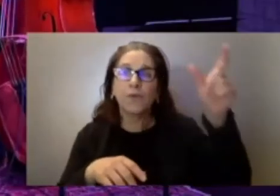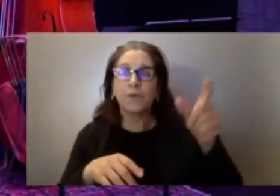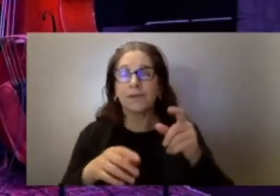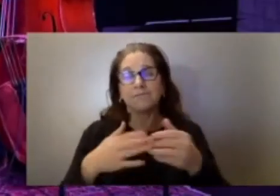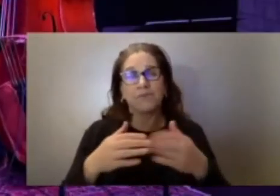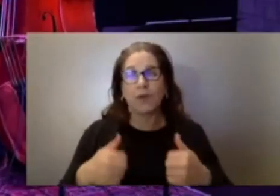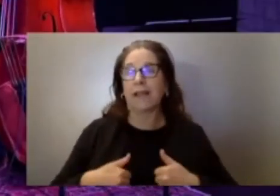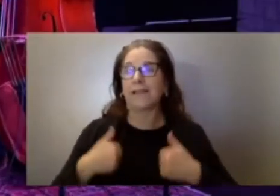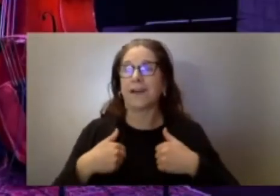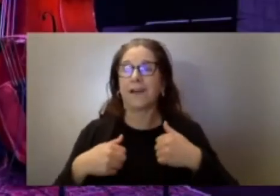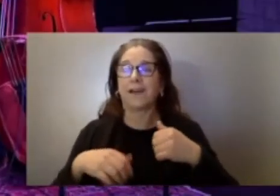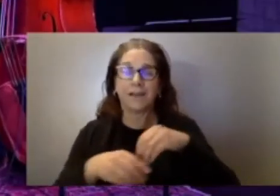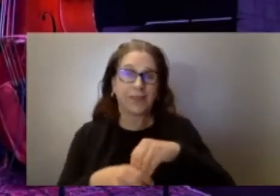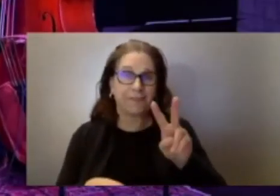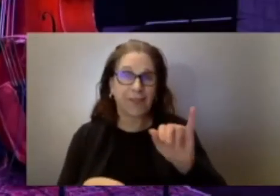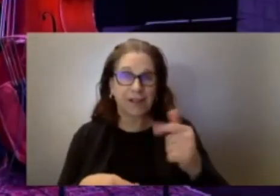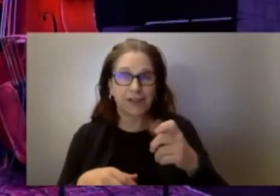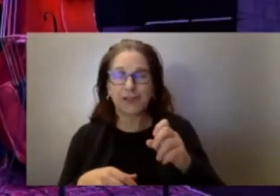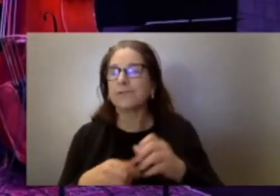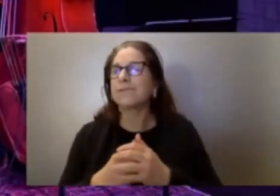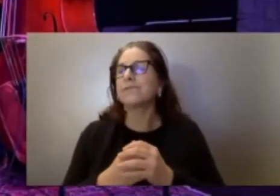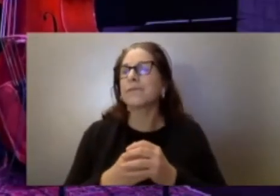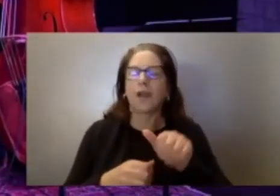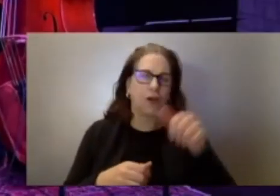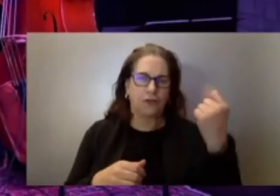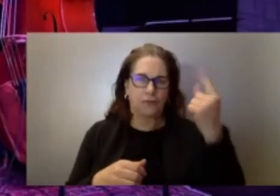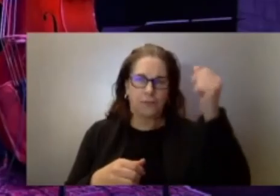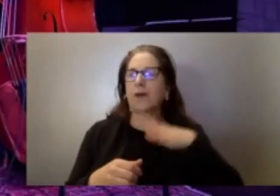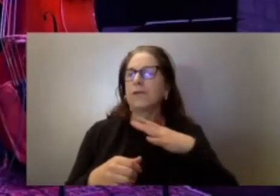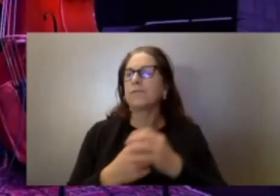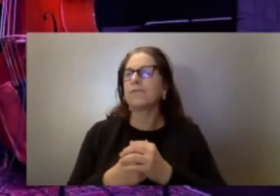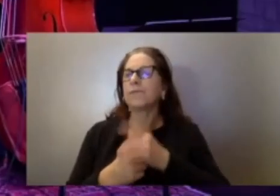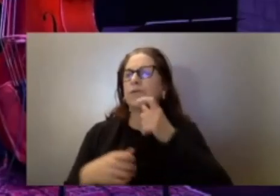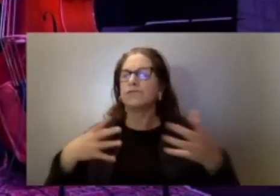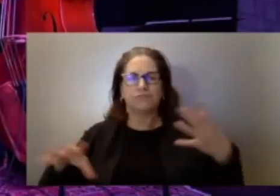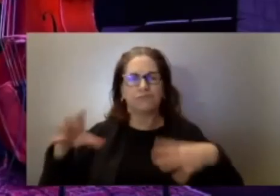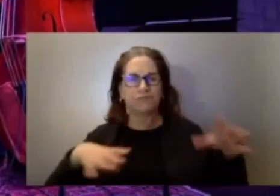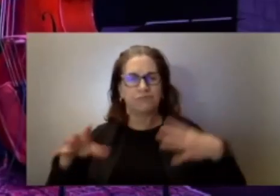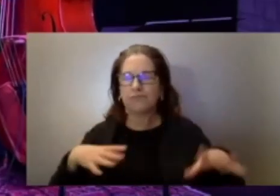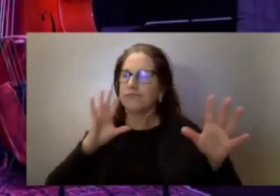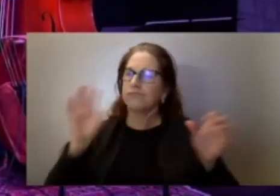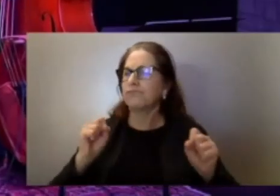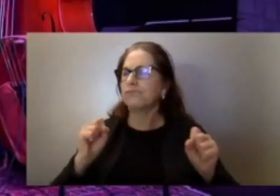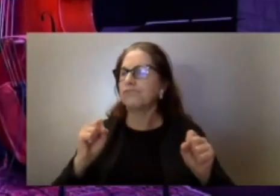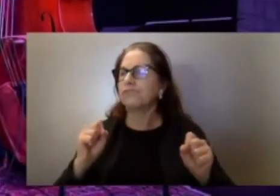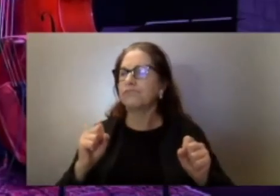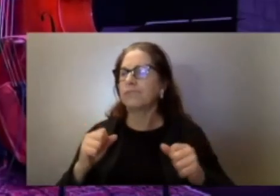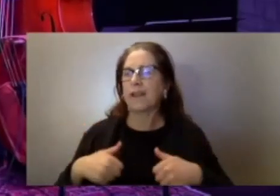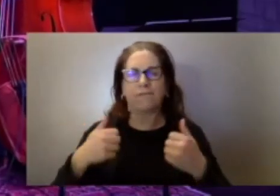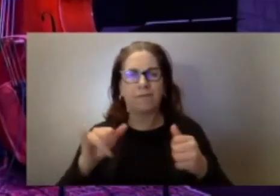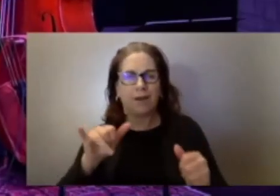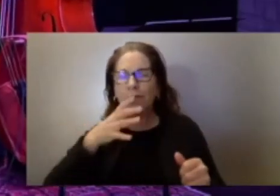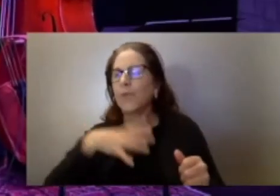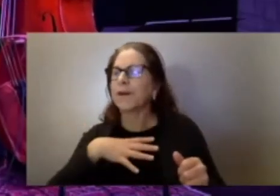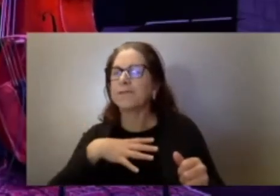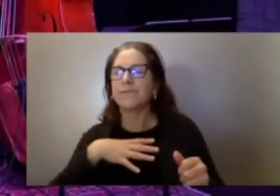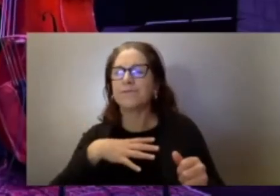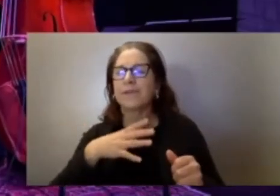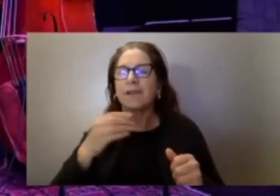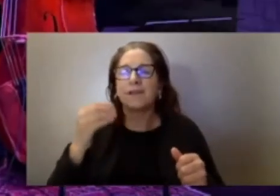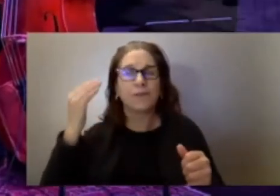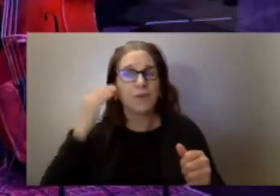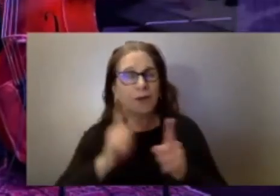One person kept residence on the moon, even while living in the village. Another was a man who dressed up and